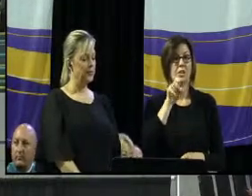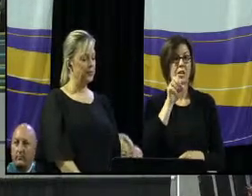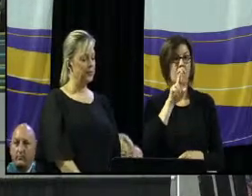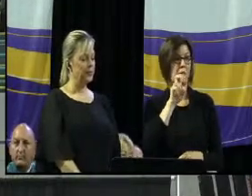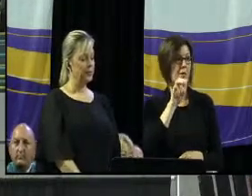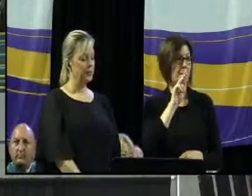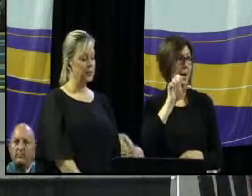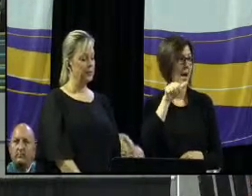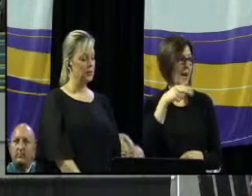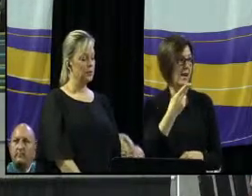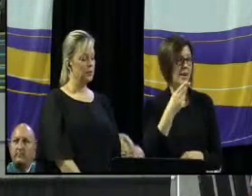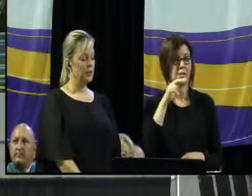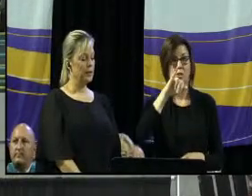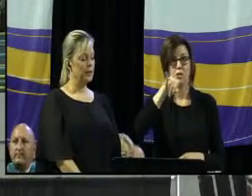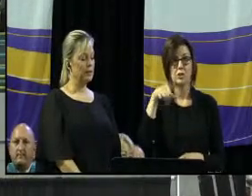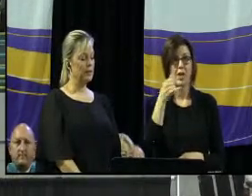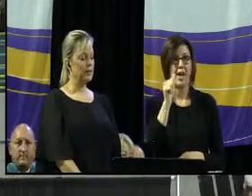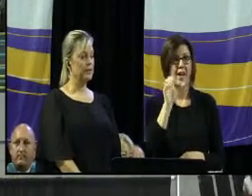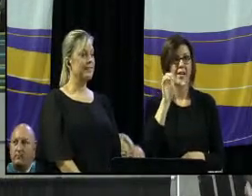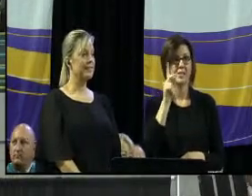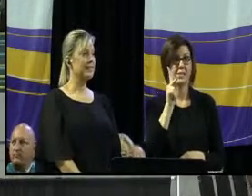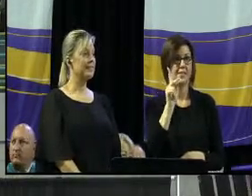Jeremiah Daron Jackson.